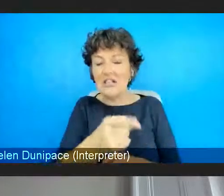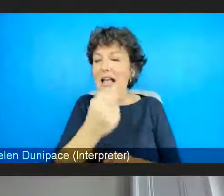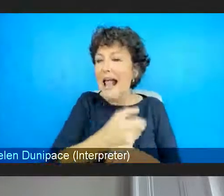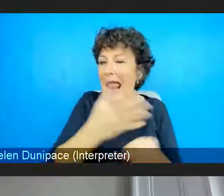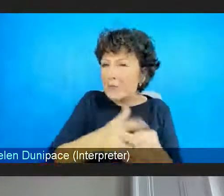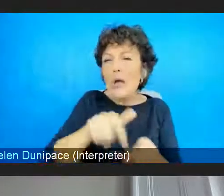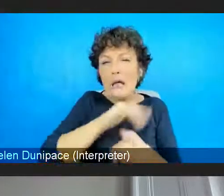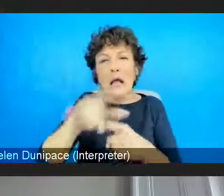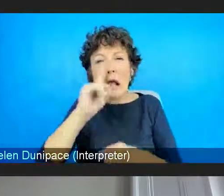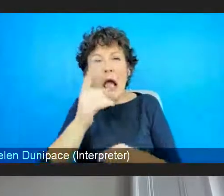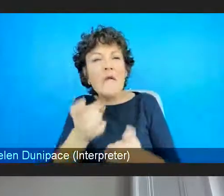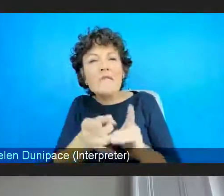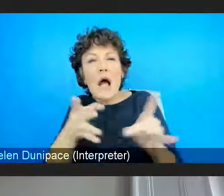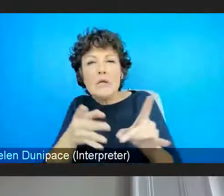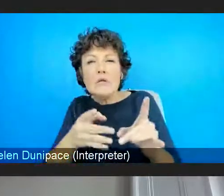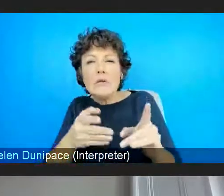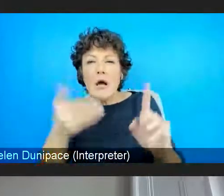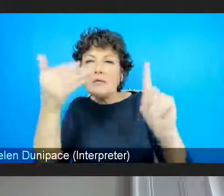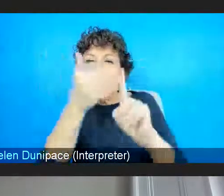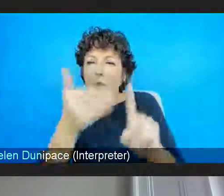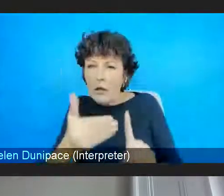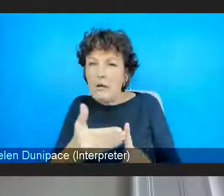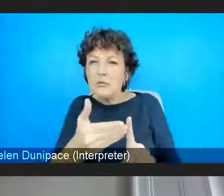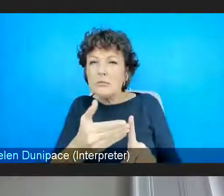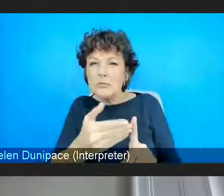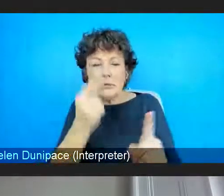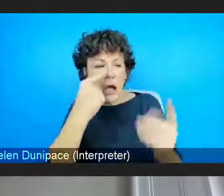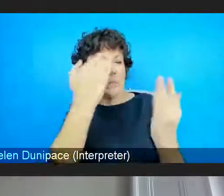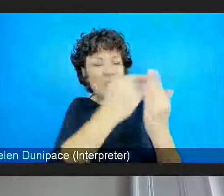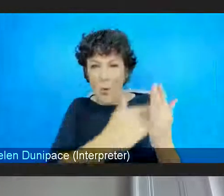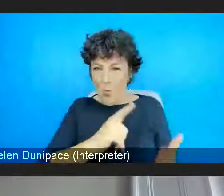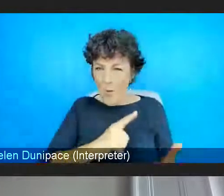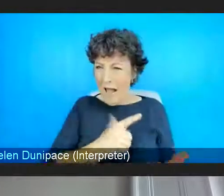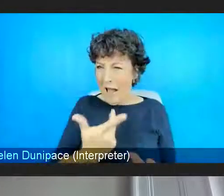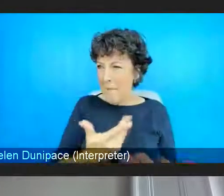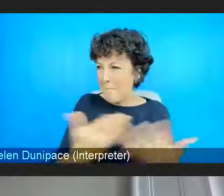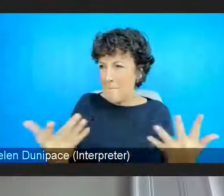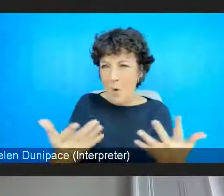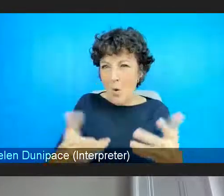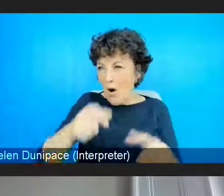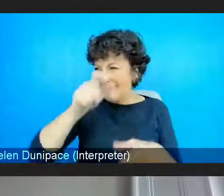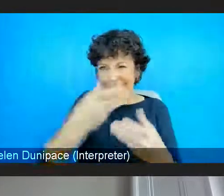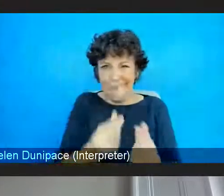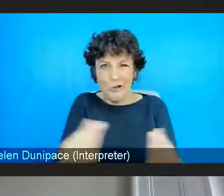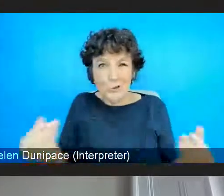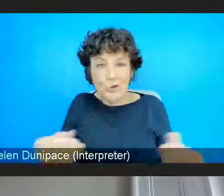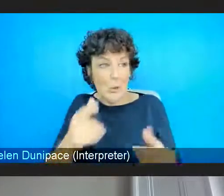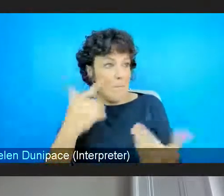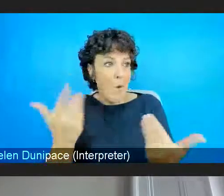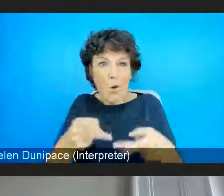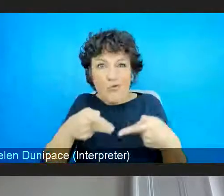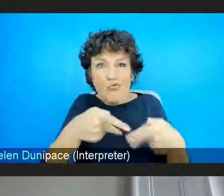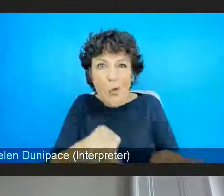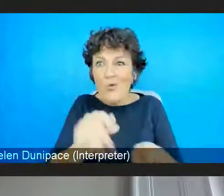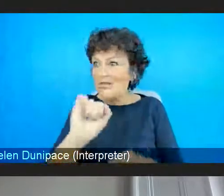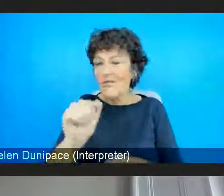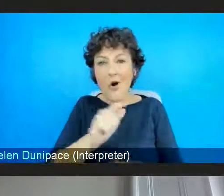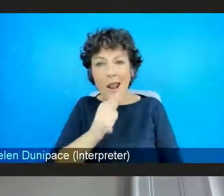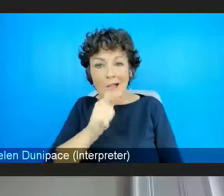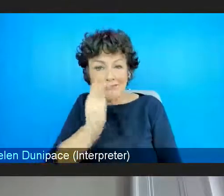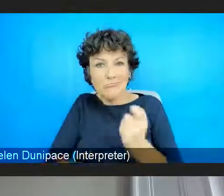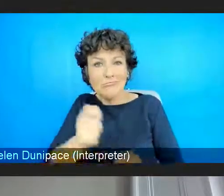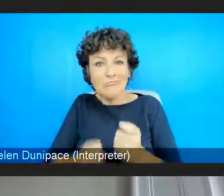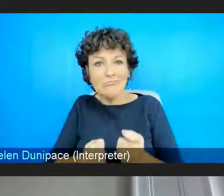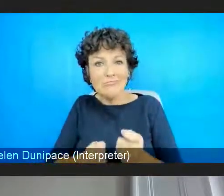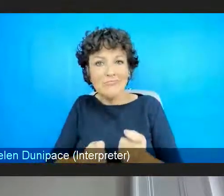targets because there is a better transport system. Possibly there are more ports for electric vehicles. What about people who are living